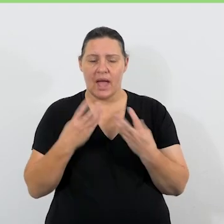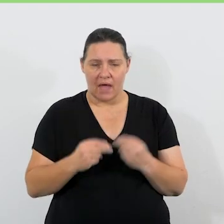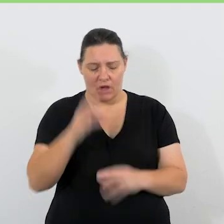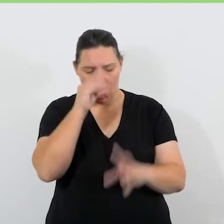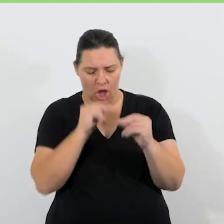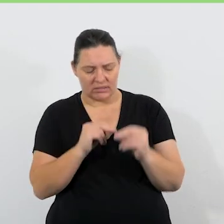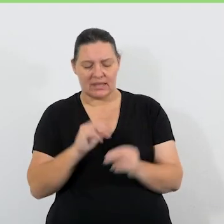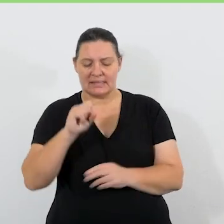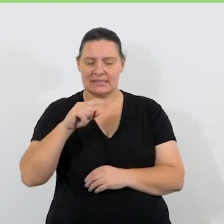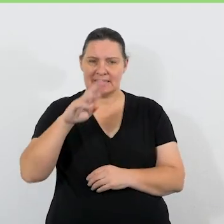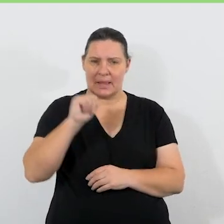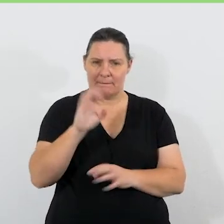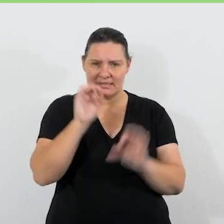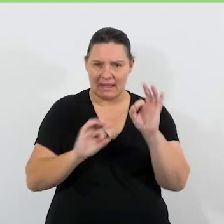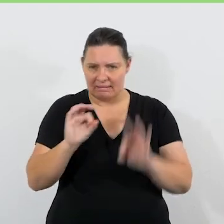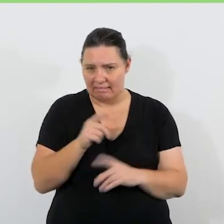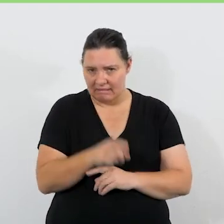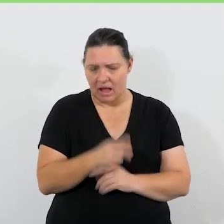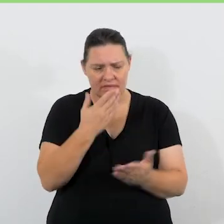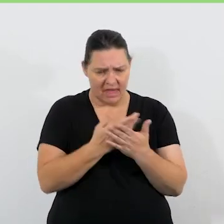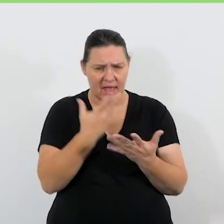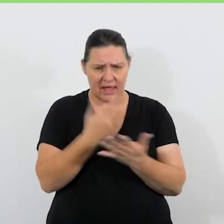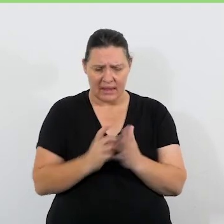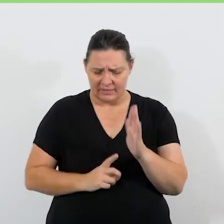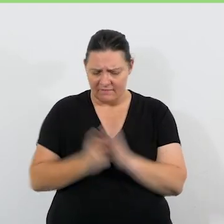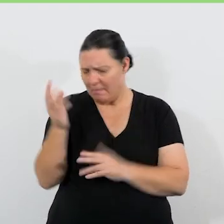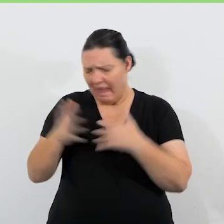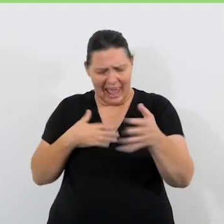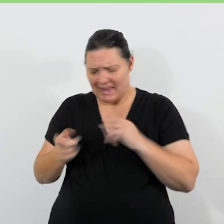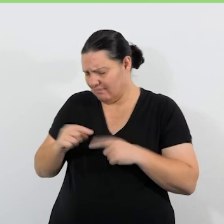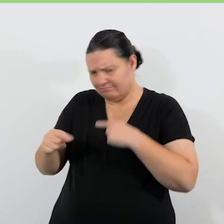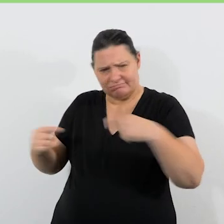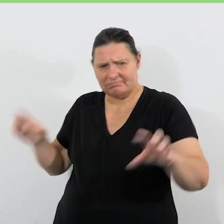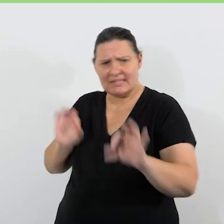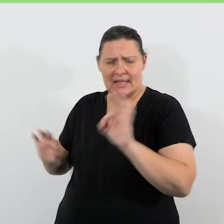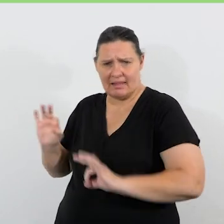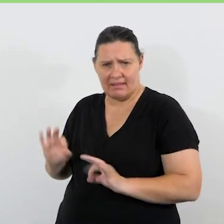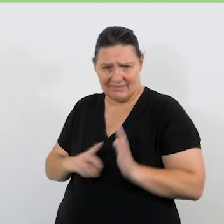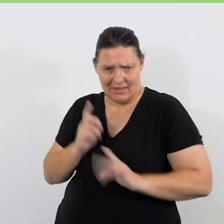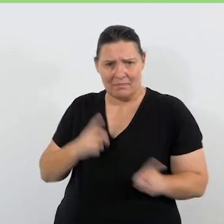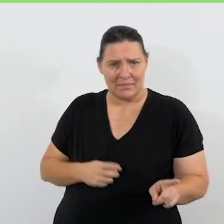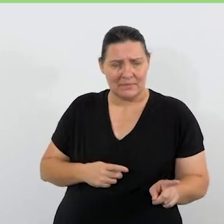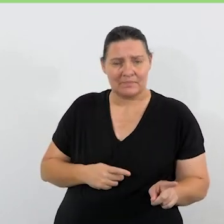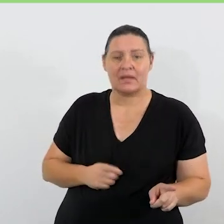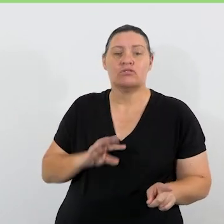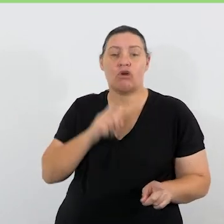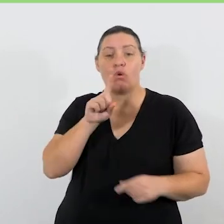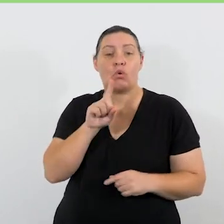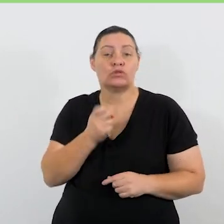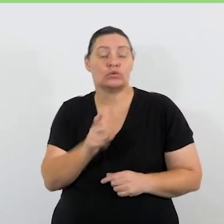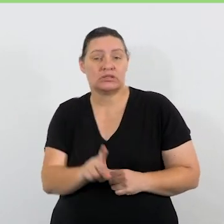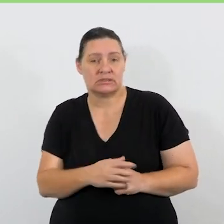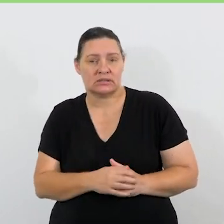we have learned about stem cells and the fact that they can develop into any type of cell. So now